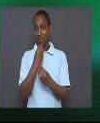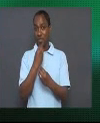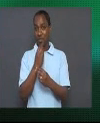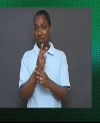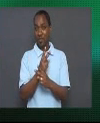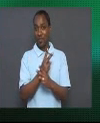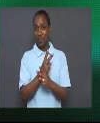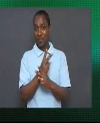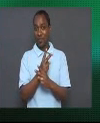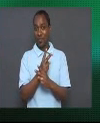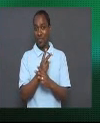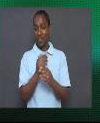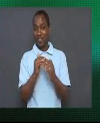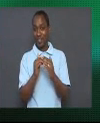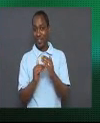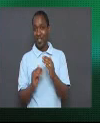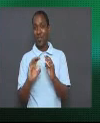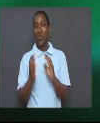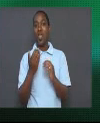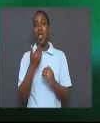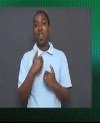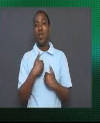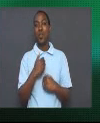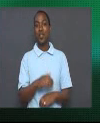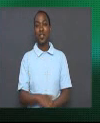of the food as low as possible.